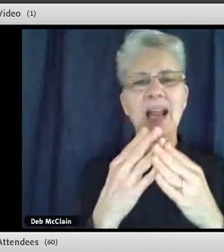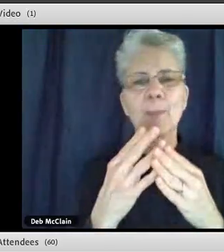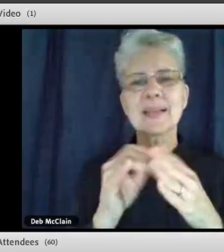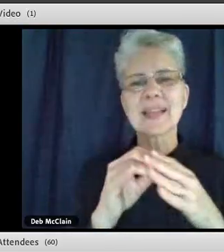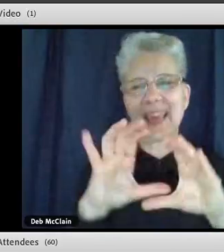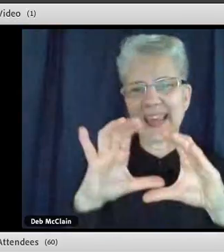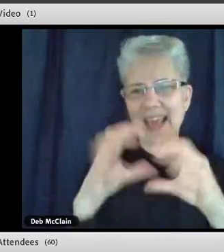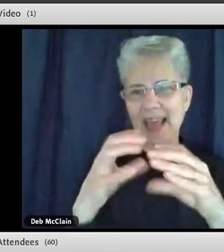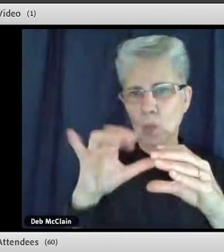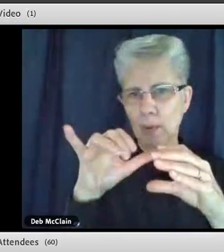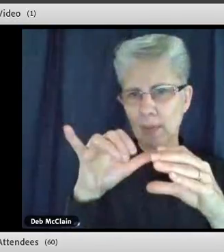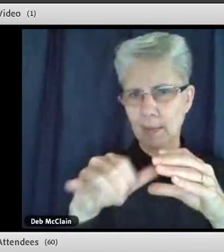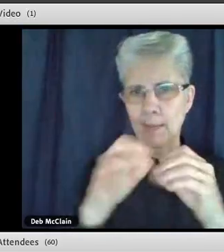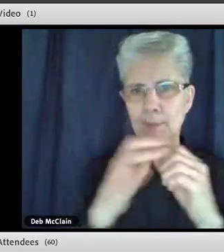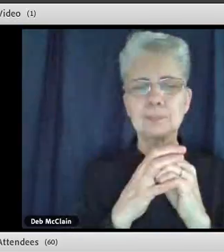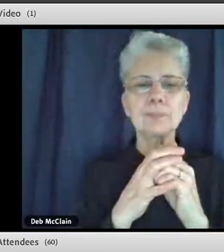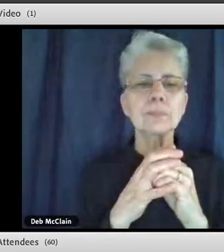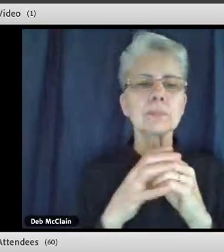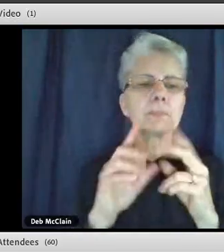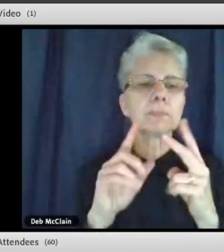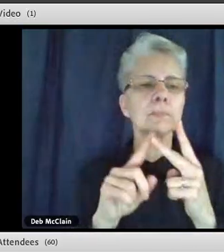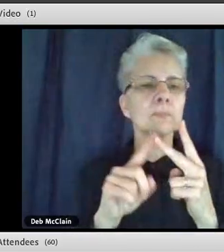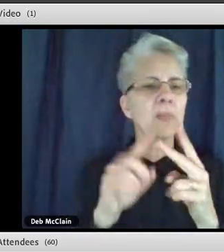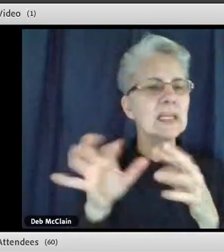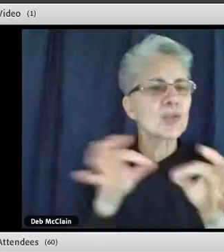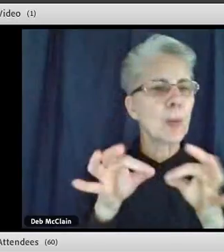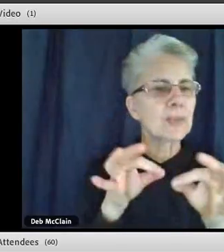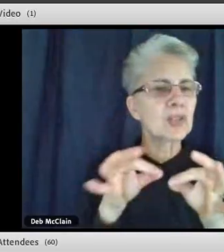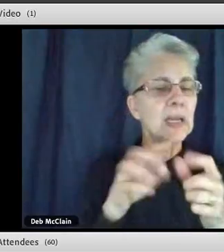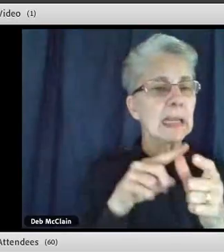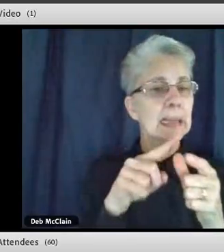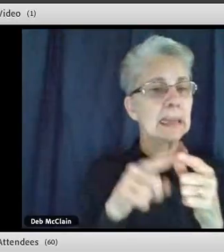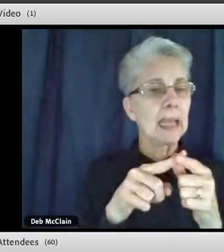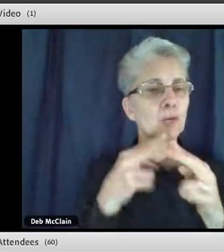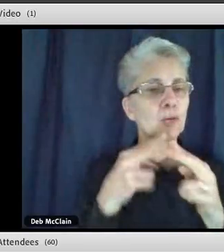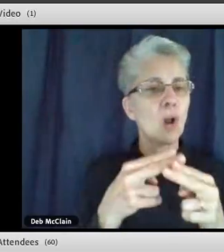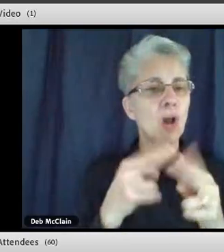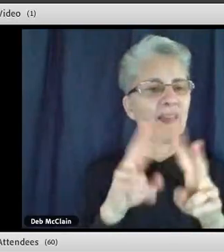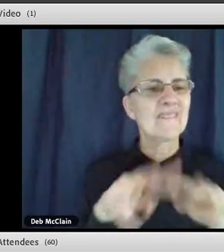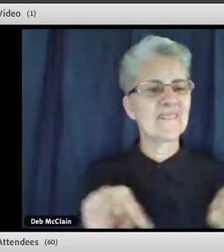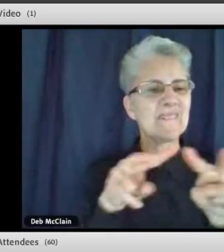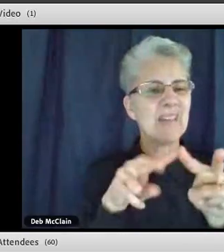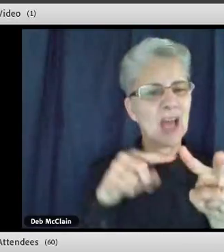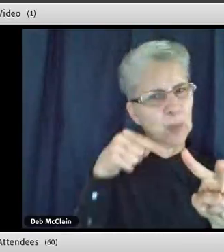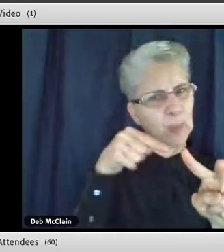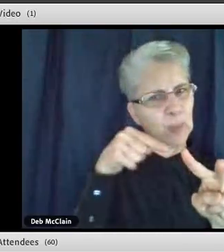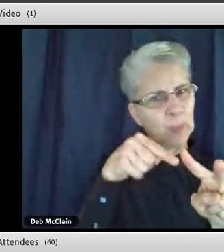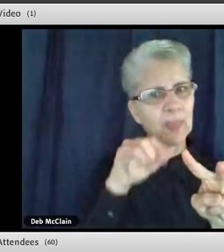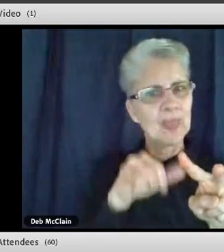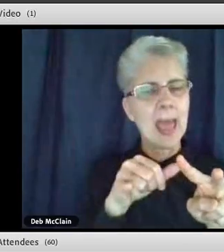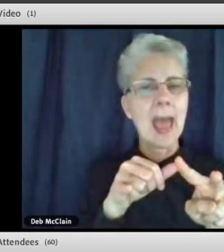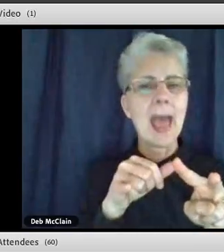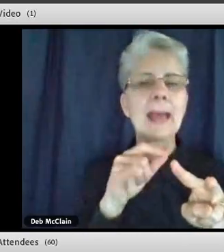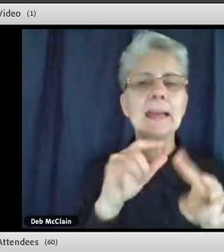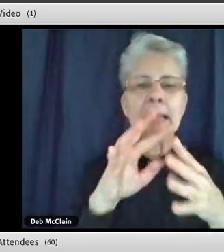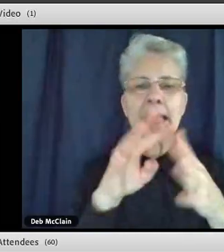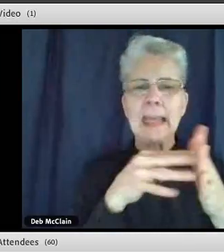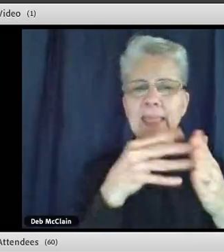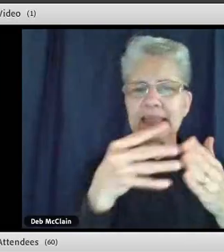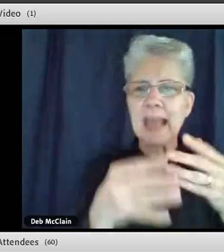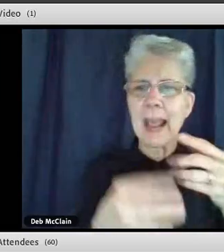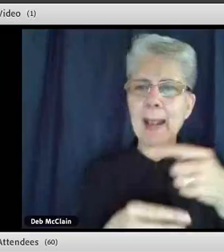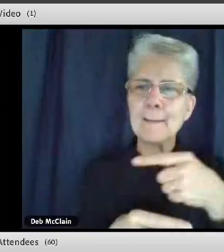category description, and then what's called the value in a table here, so which will